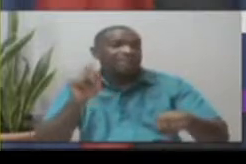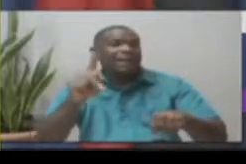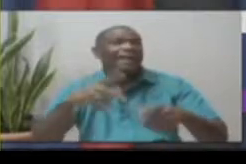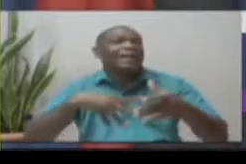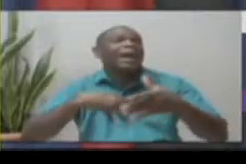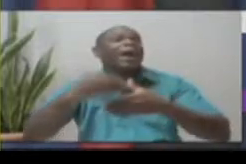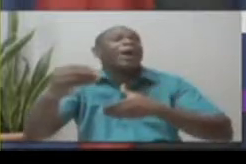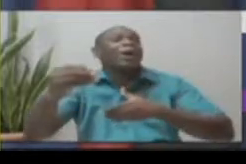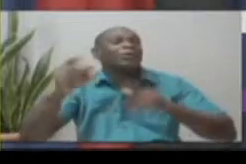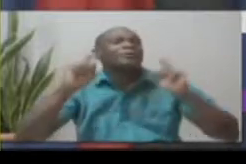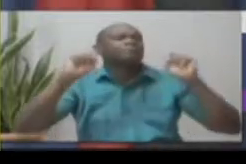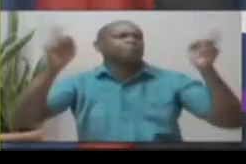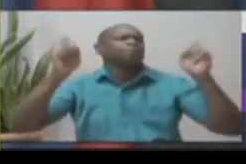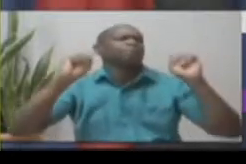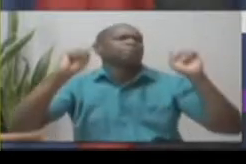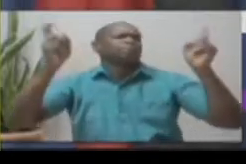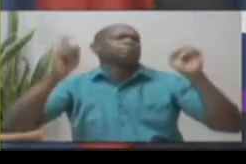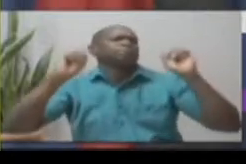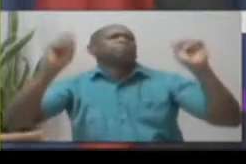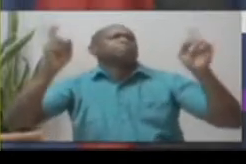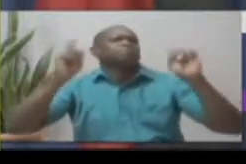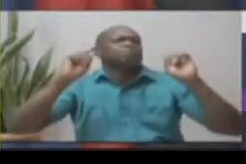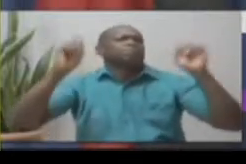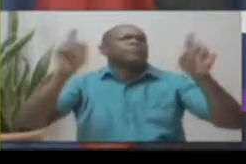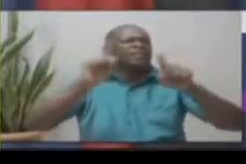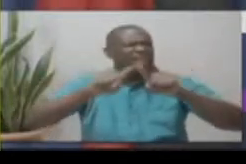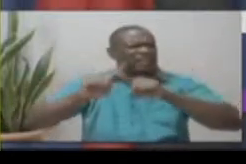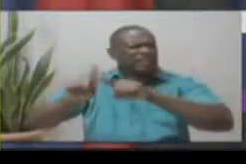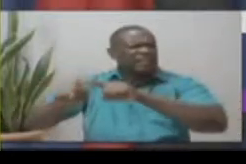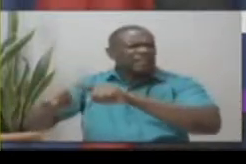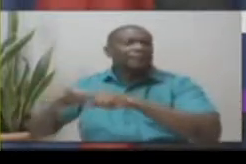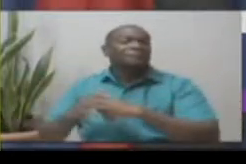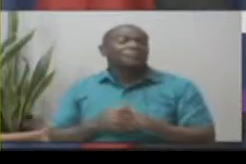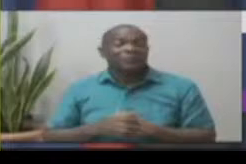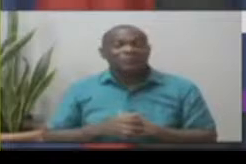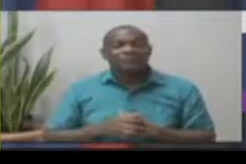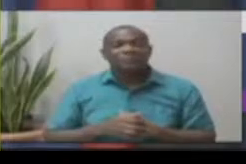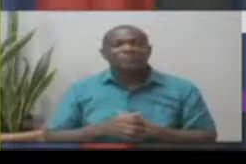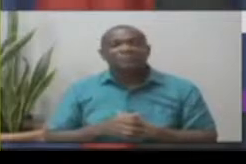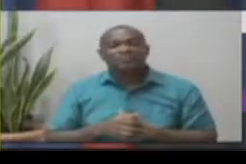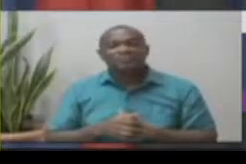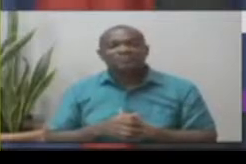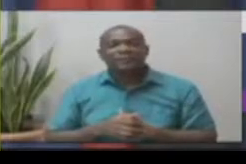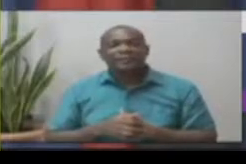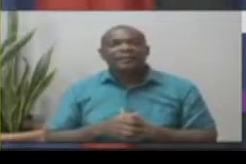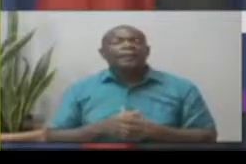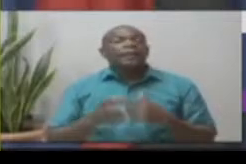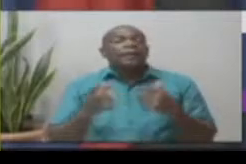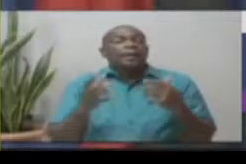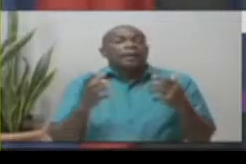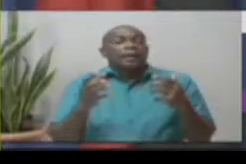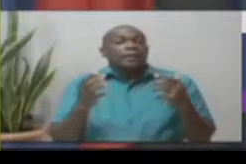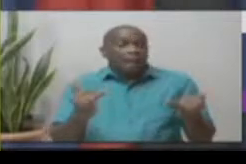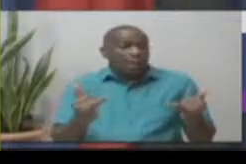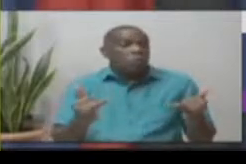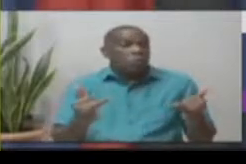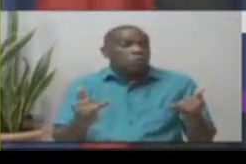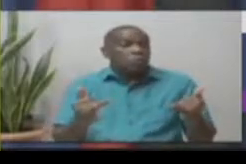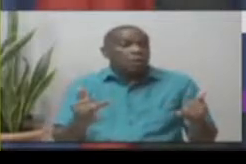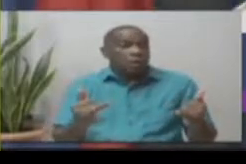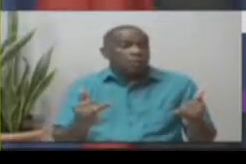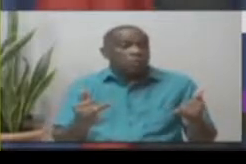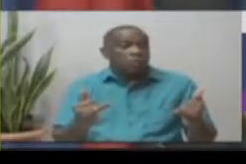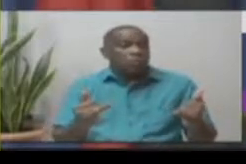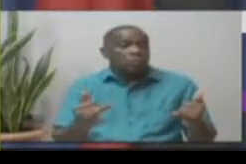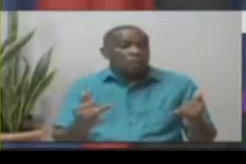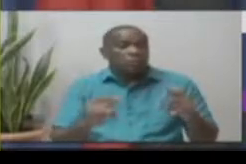Immediately, in keeping with the requirement to survive, we are going to allow,